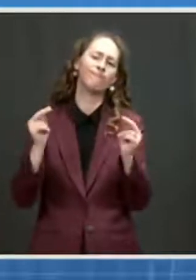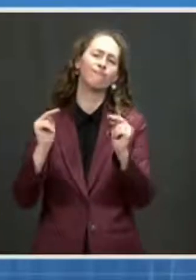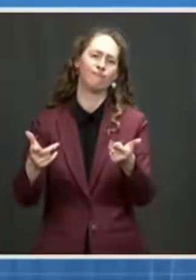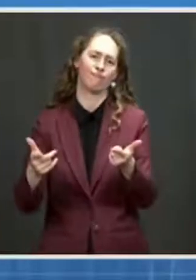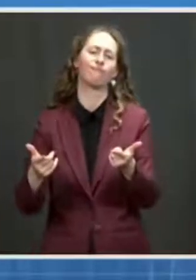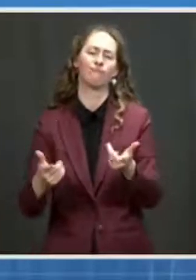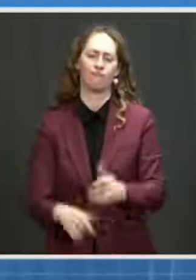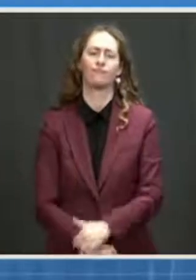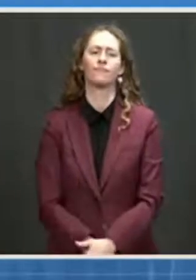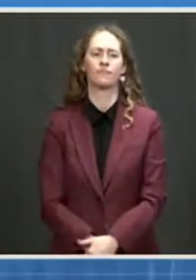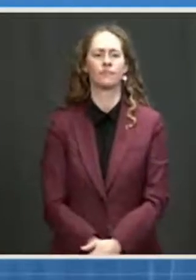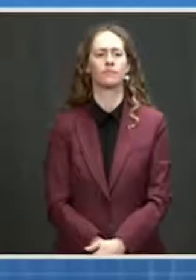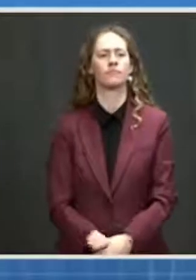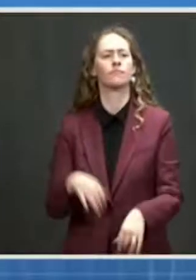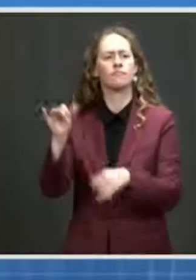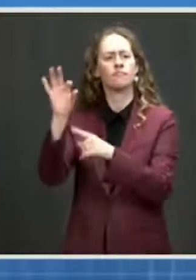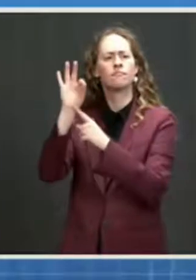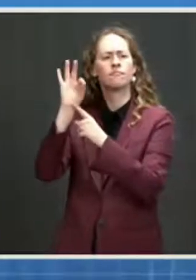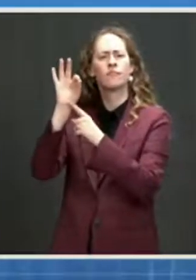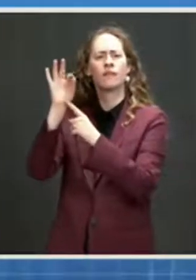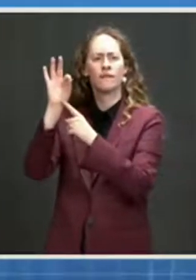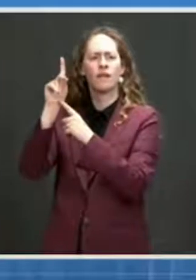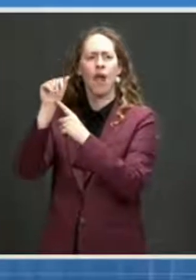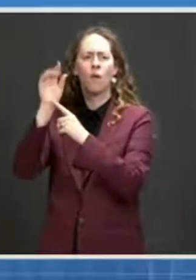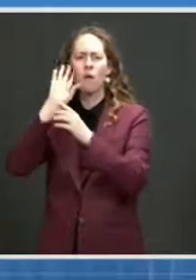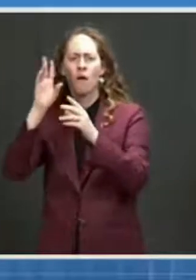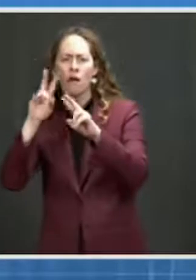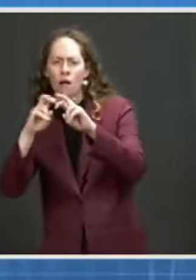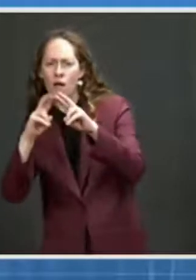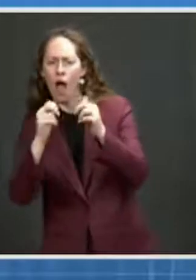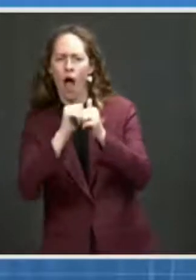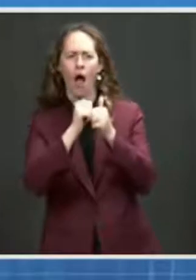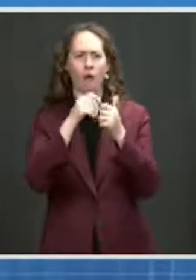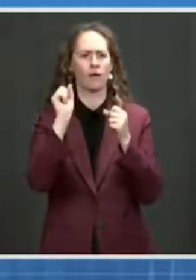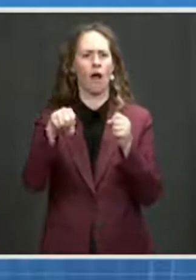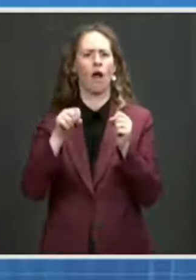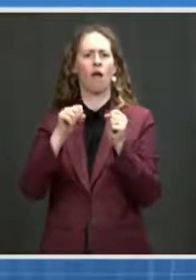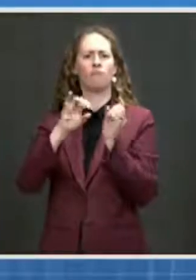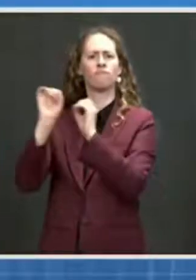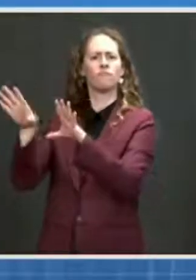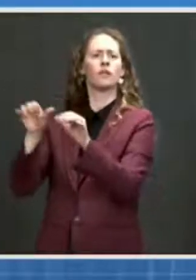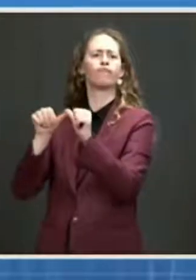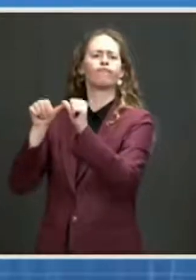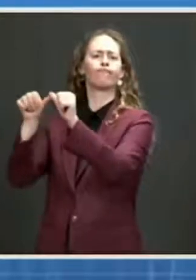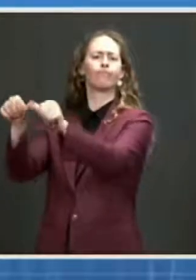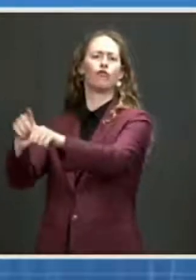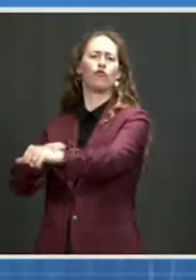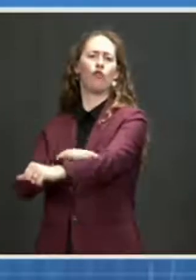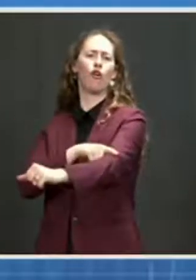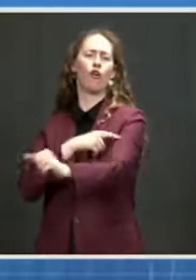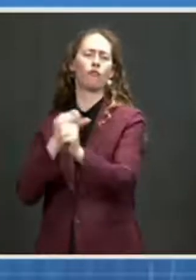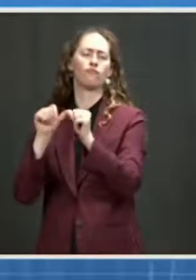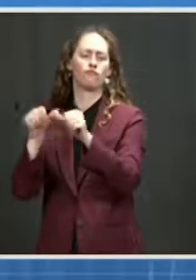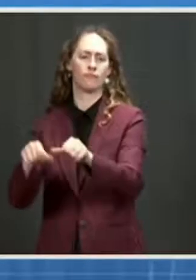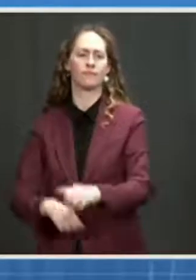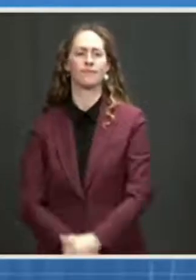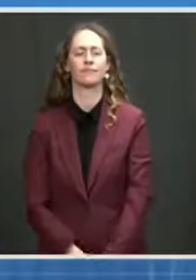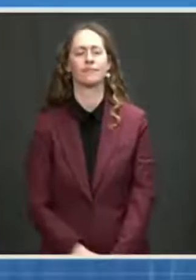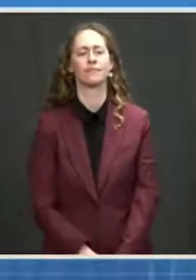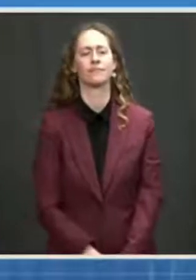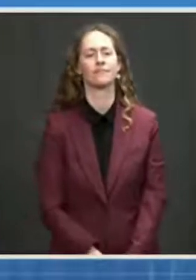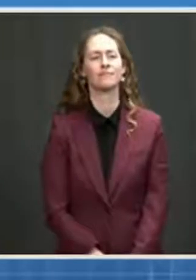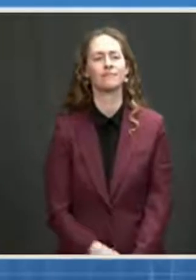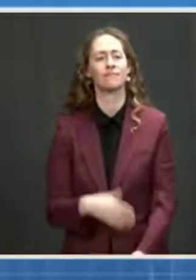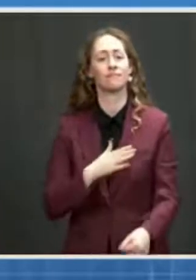storage. And we, of course, are continuing to look at opportunity for continued delivery of those doses. So my advice, you want to win $1 million, go